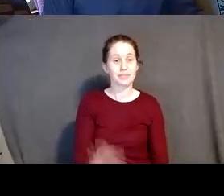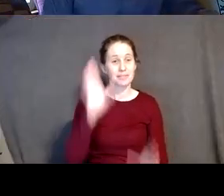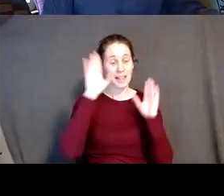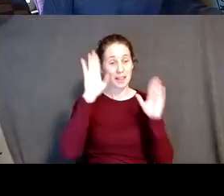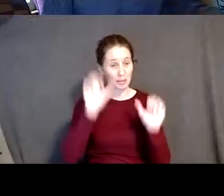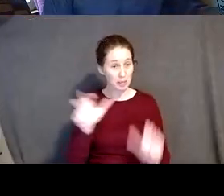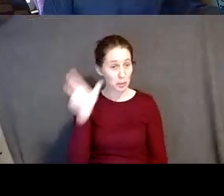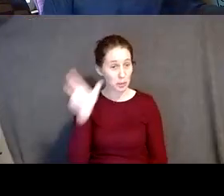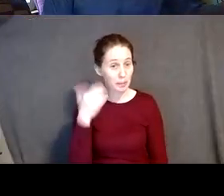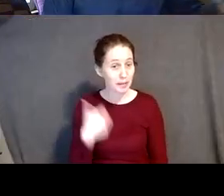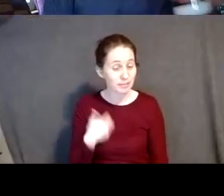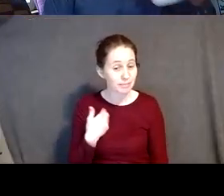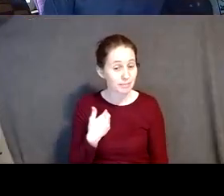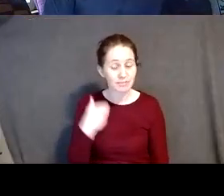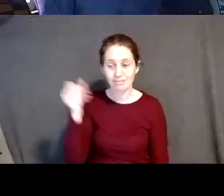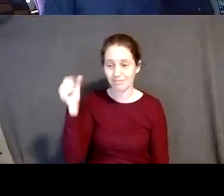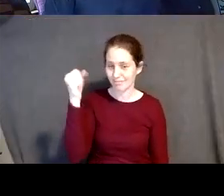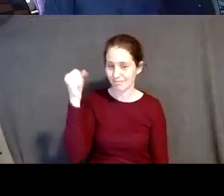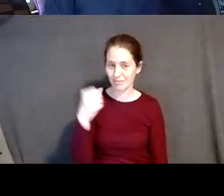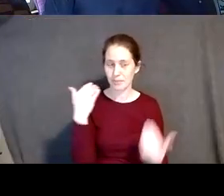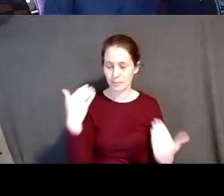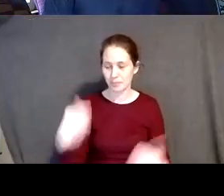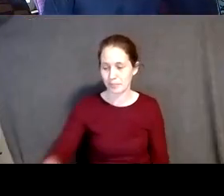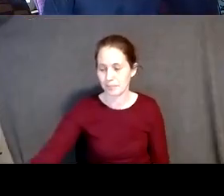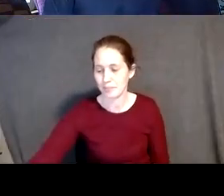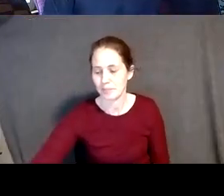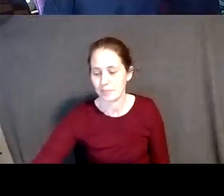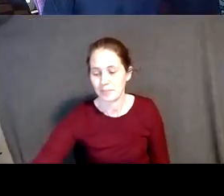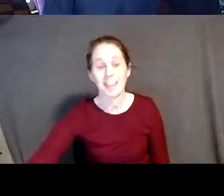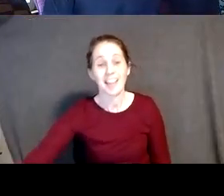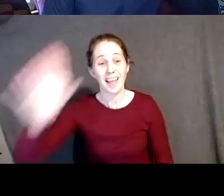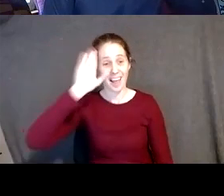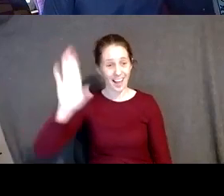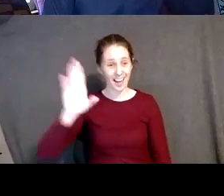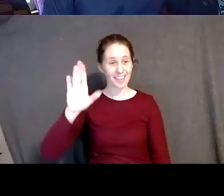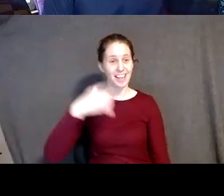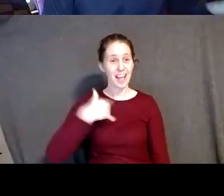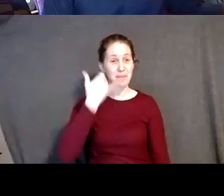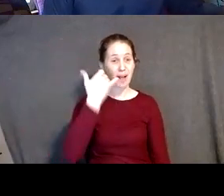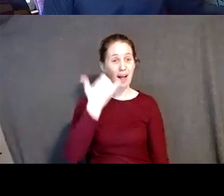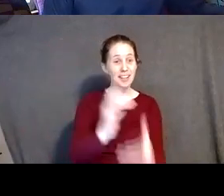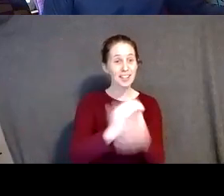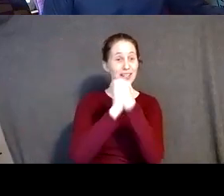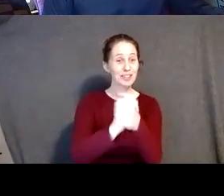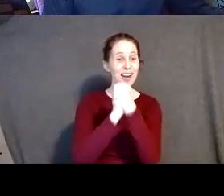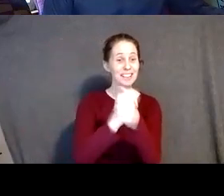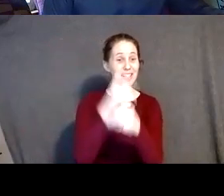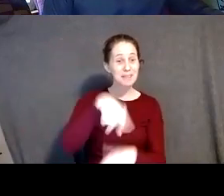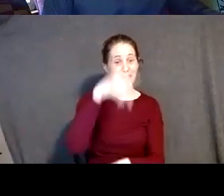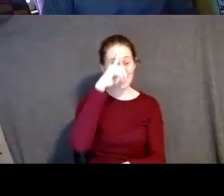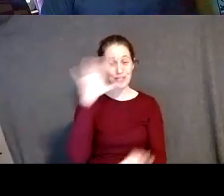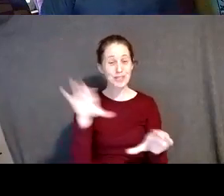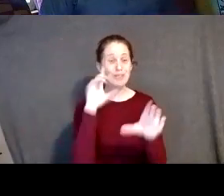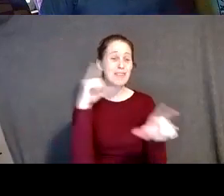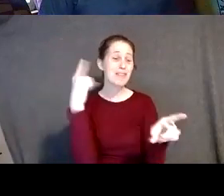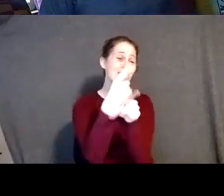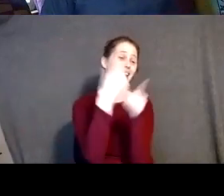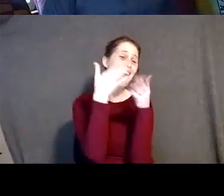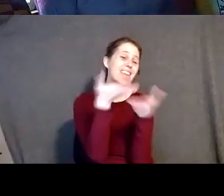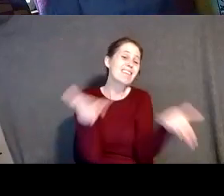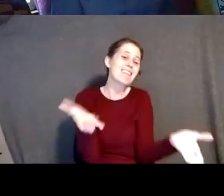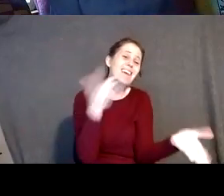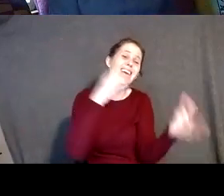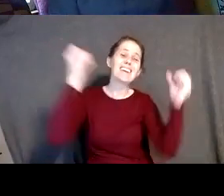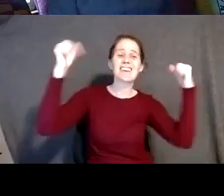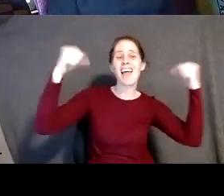hear me? Yes. Lovely. Hi, I'm calling in to congratulate you because you did the right thing. Yay! I